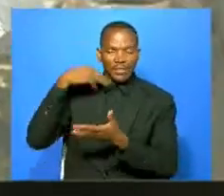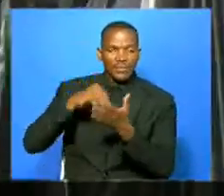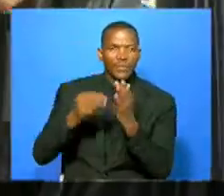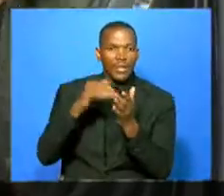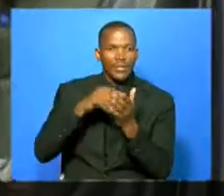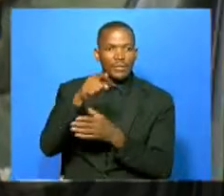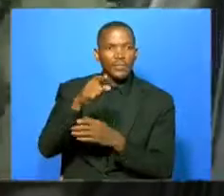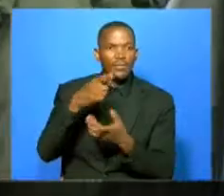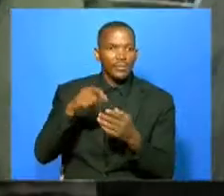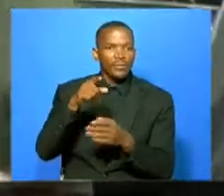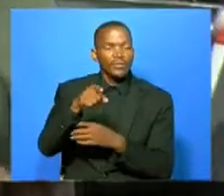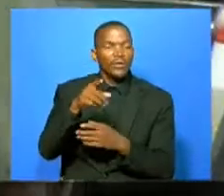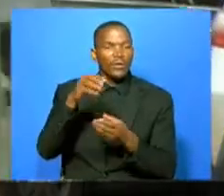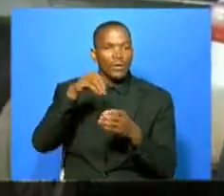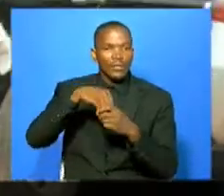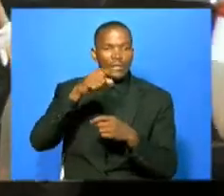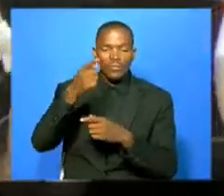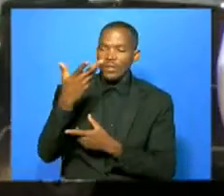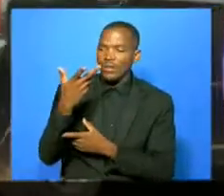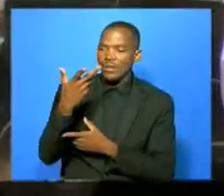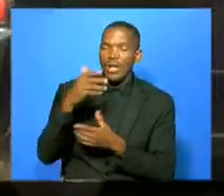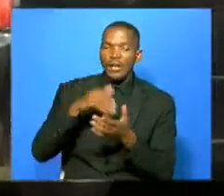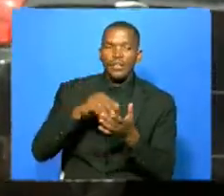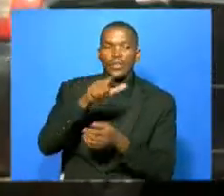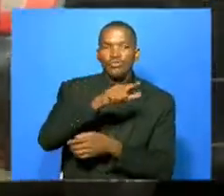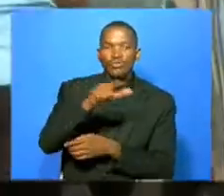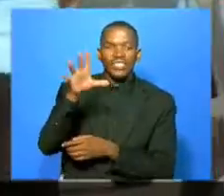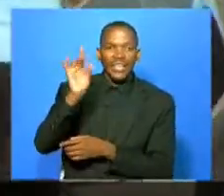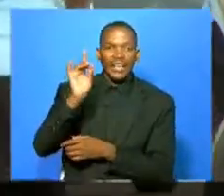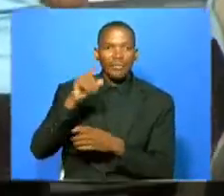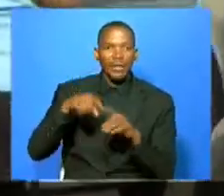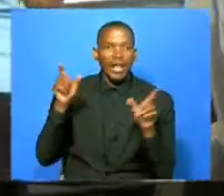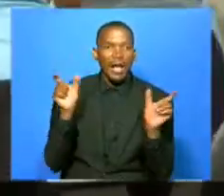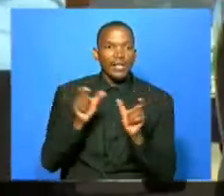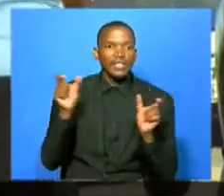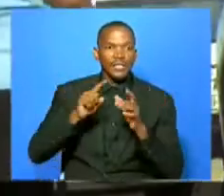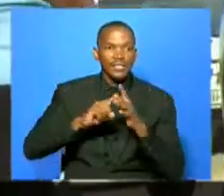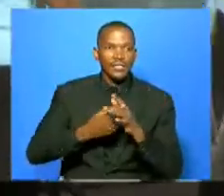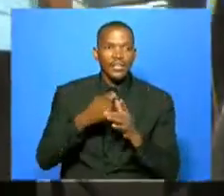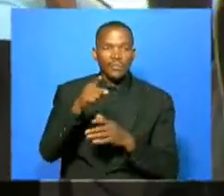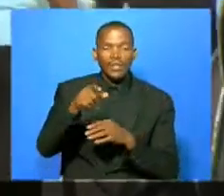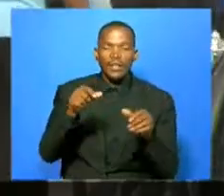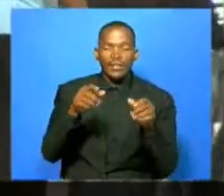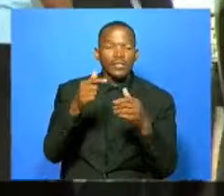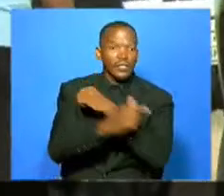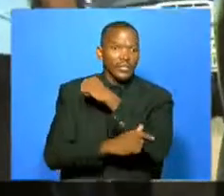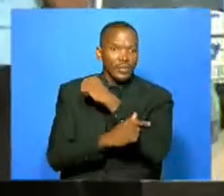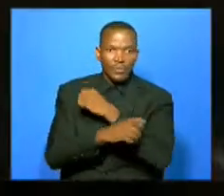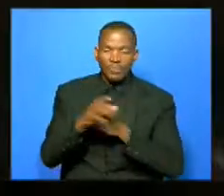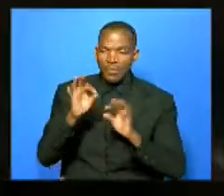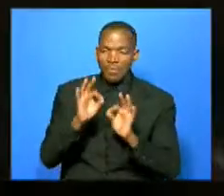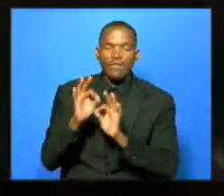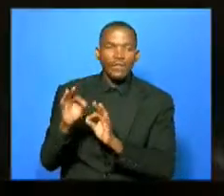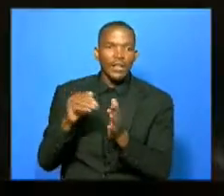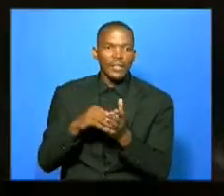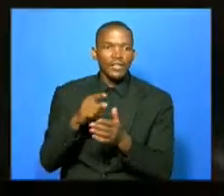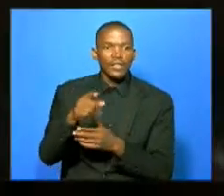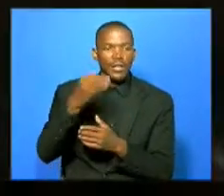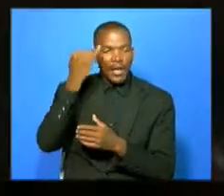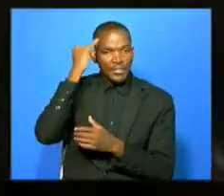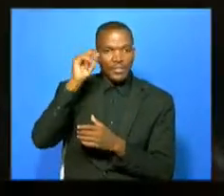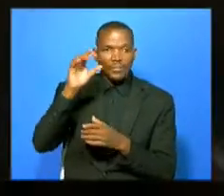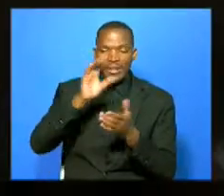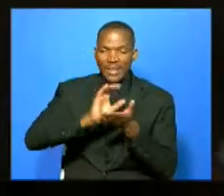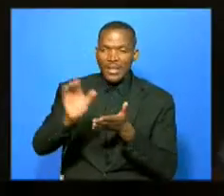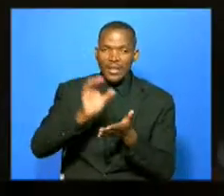a le 22 mme ne a re mo letsatsing le ba gantsi bo ba simolodisa la toropo eno semmuso maikaelelo a clean